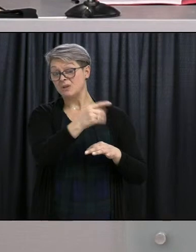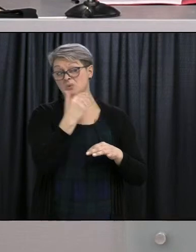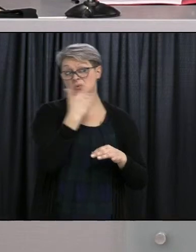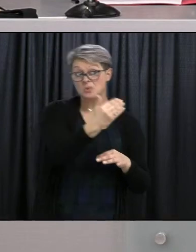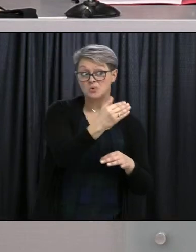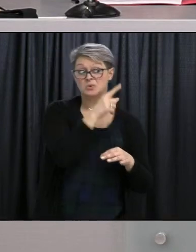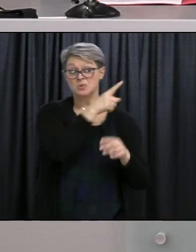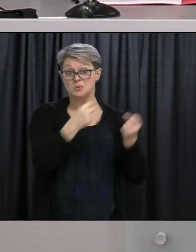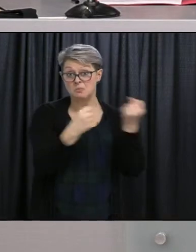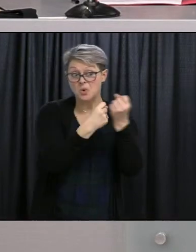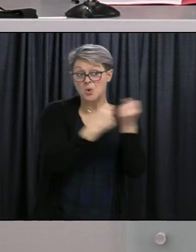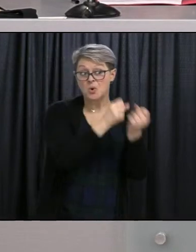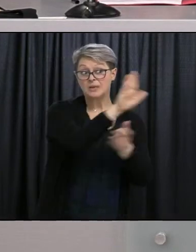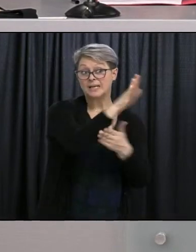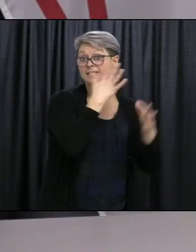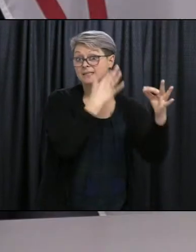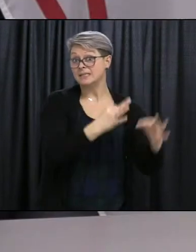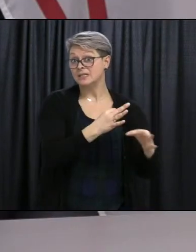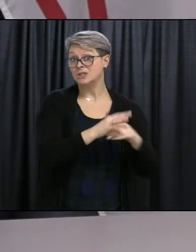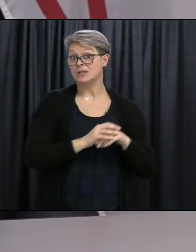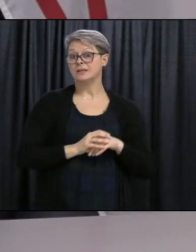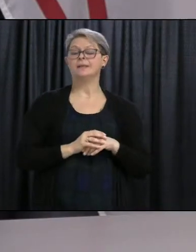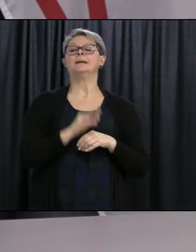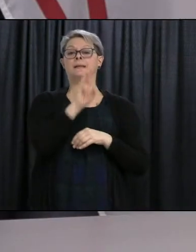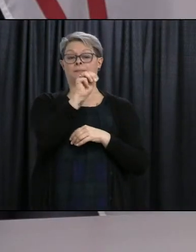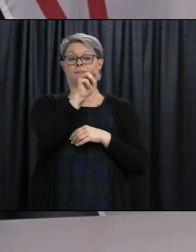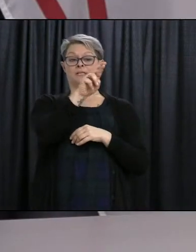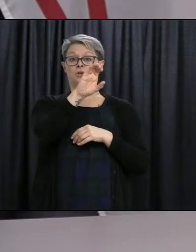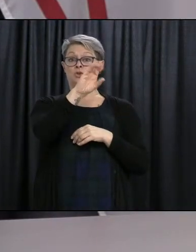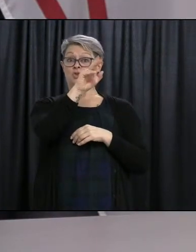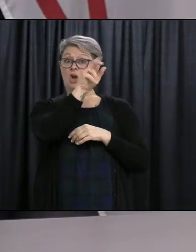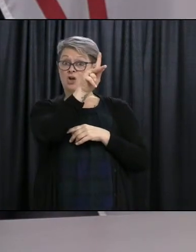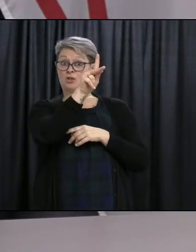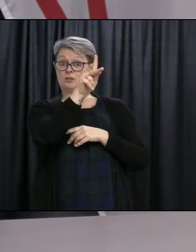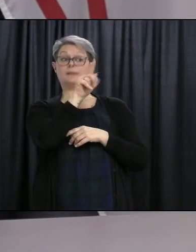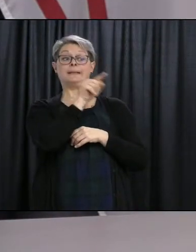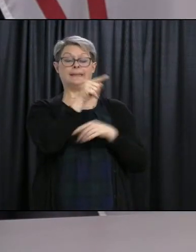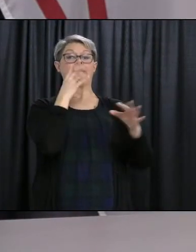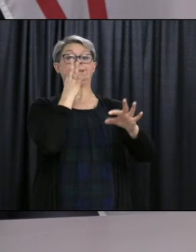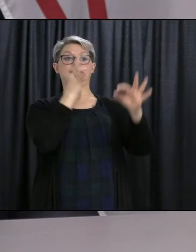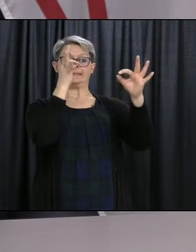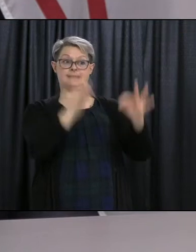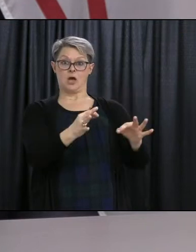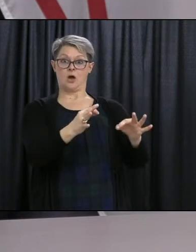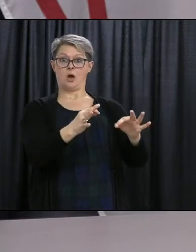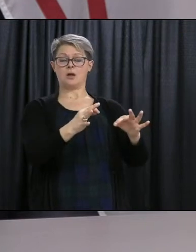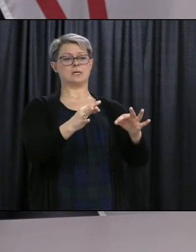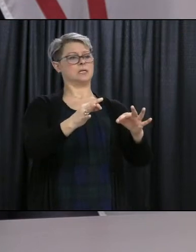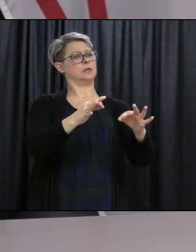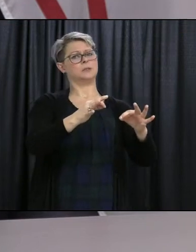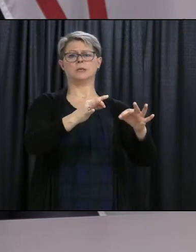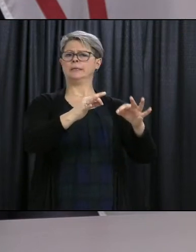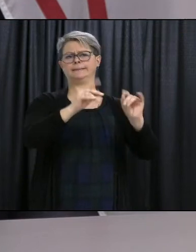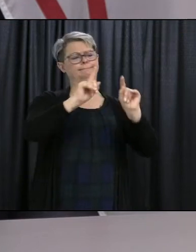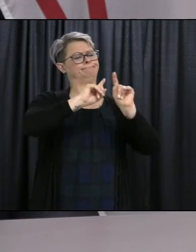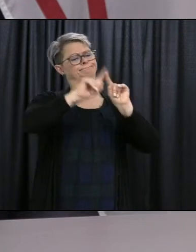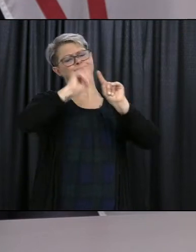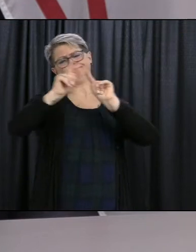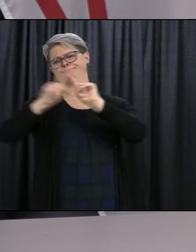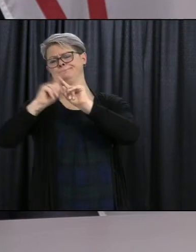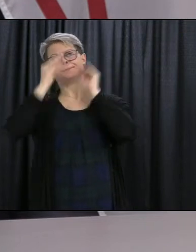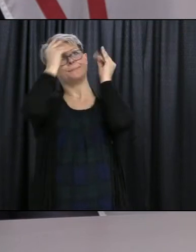support? Mr. Chalk made his decision based on, I'm sure, quite a number of factors,